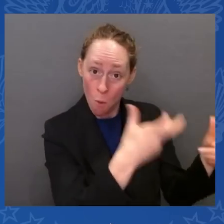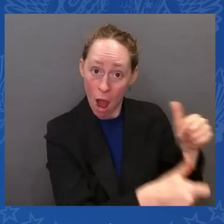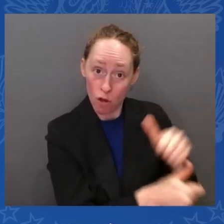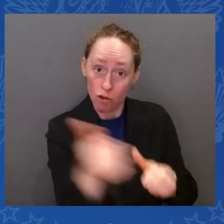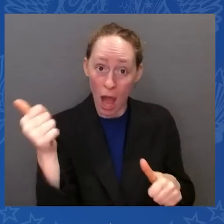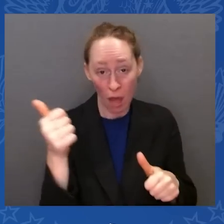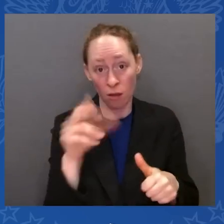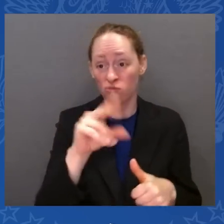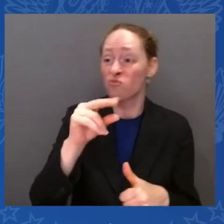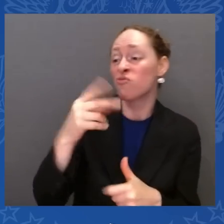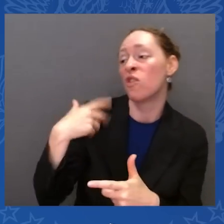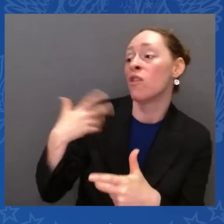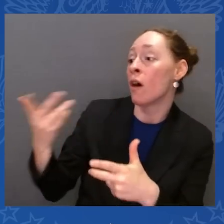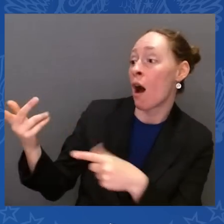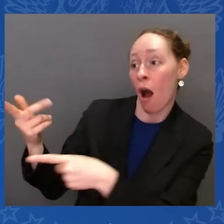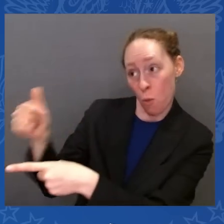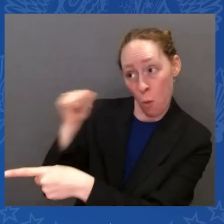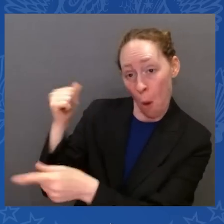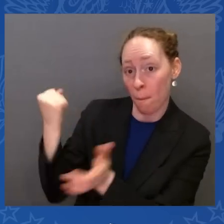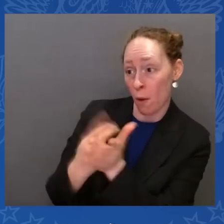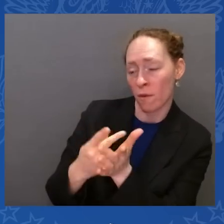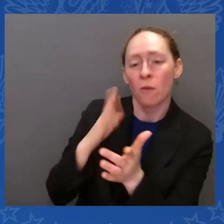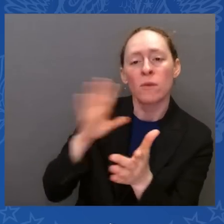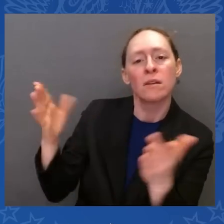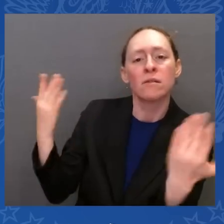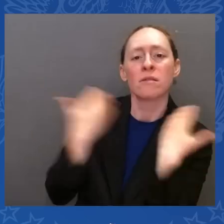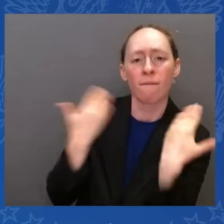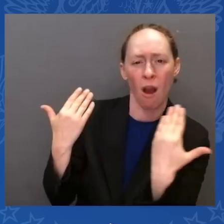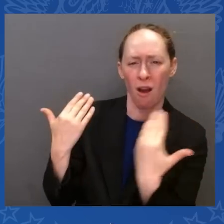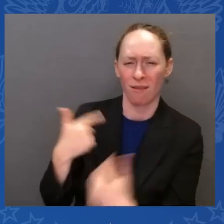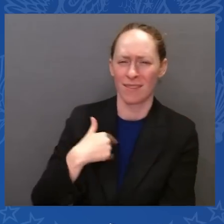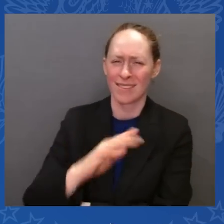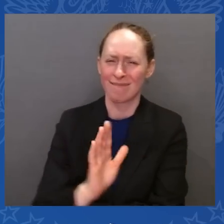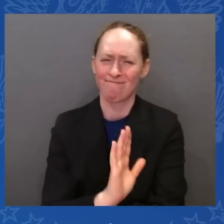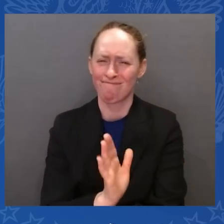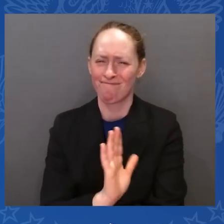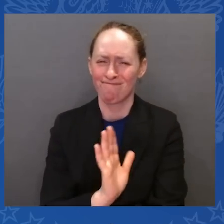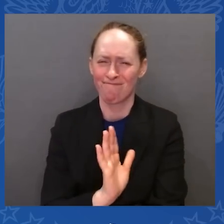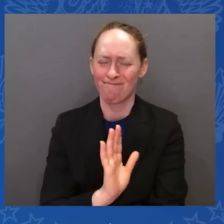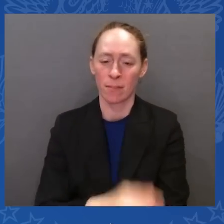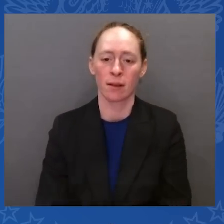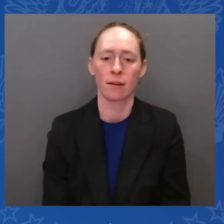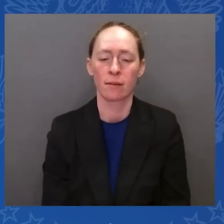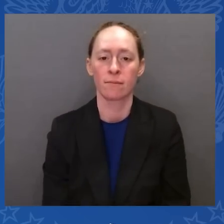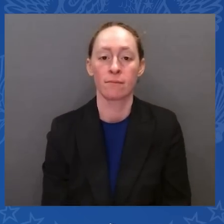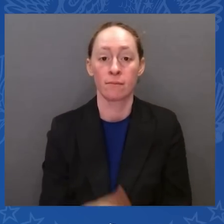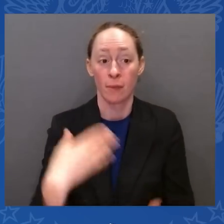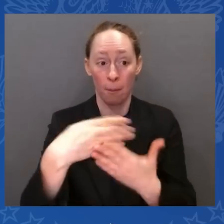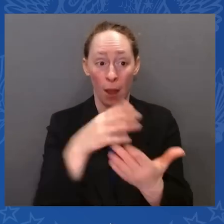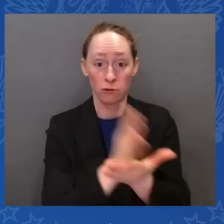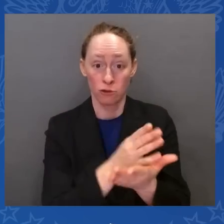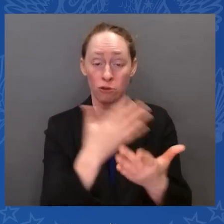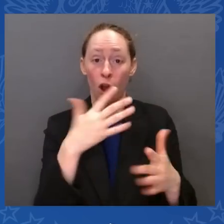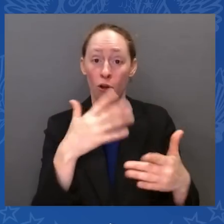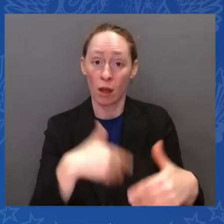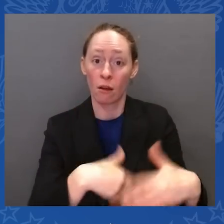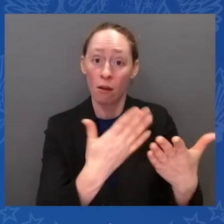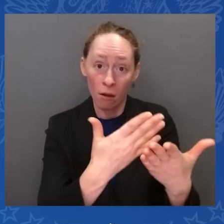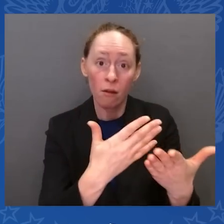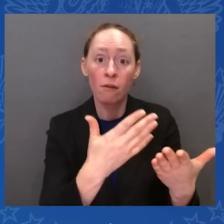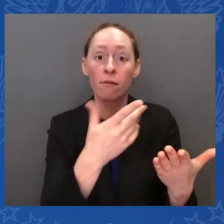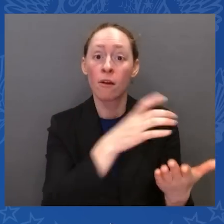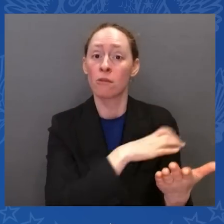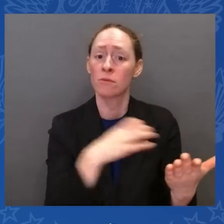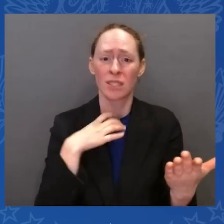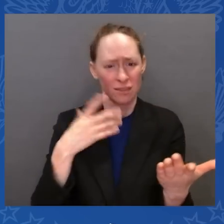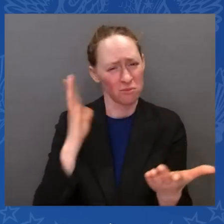and the spending priorities, but not under the threat of default. As I said, I've already cut the deficit by $1.7 trillion in my